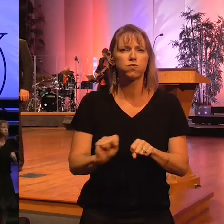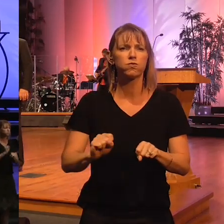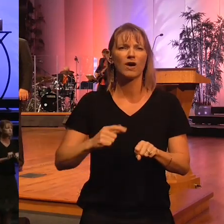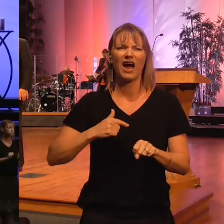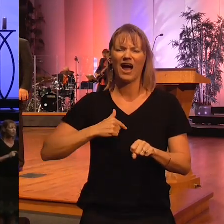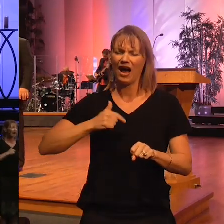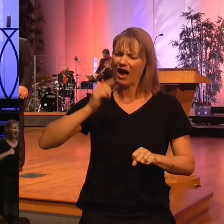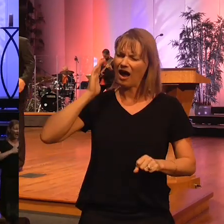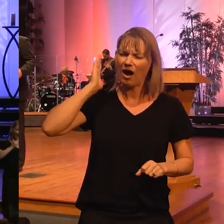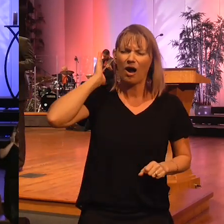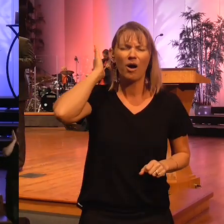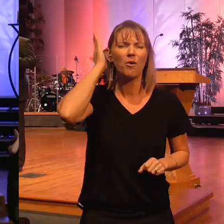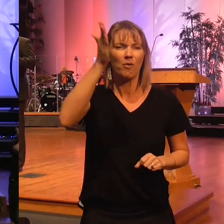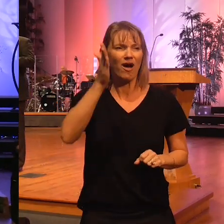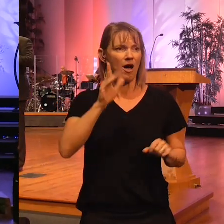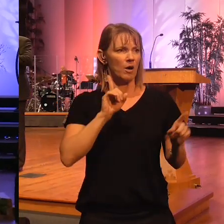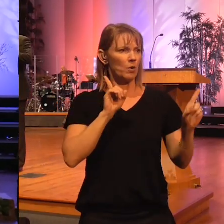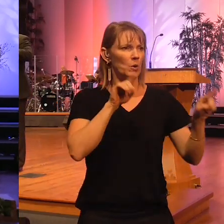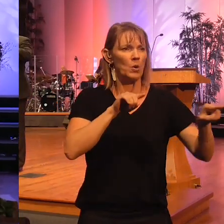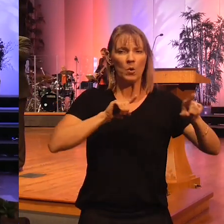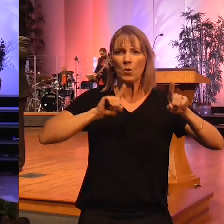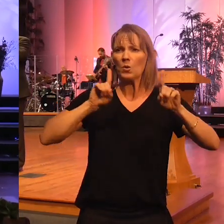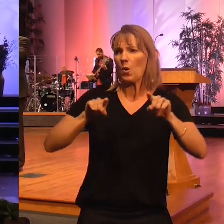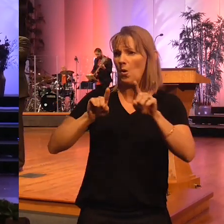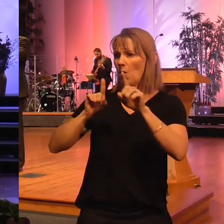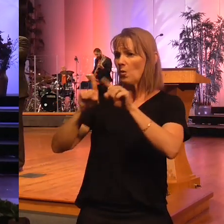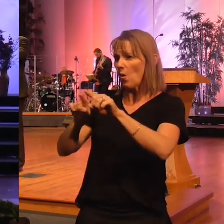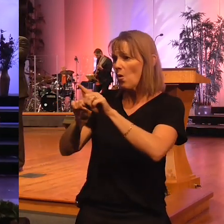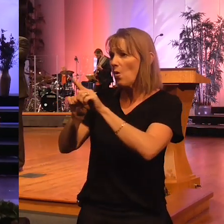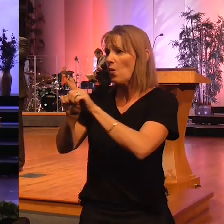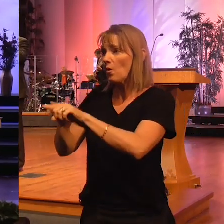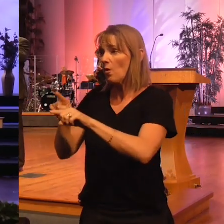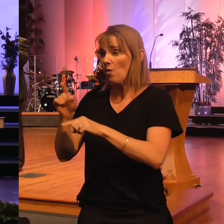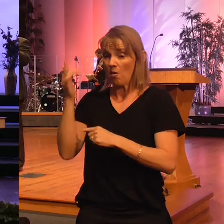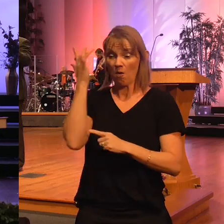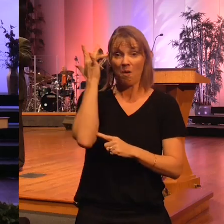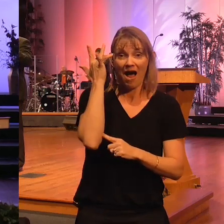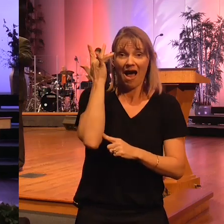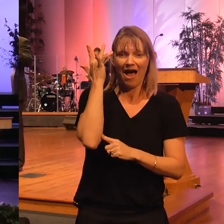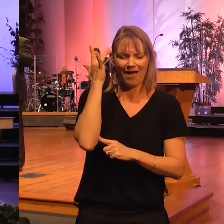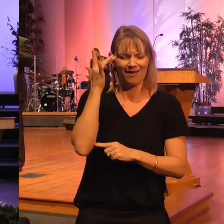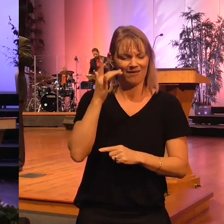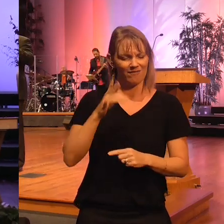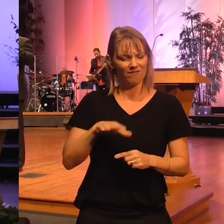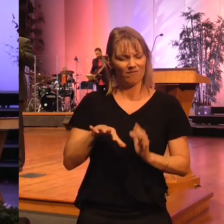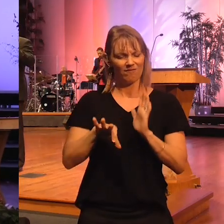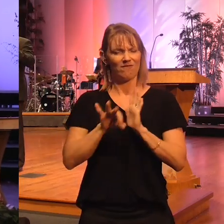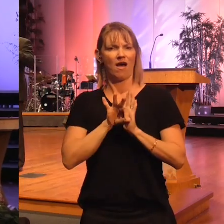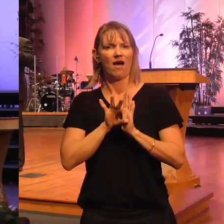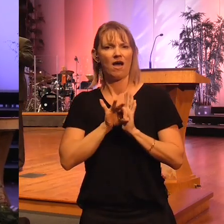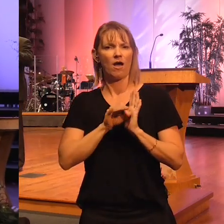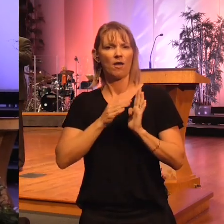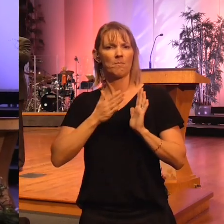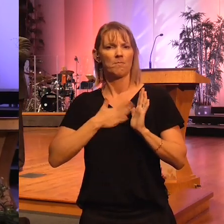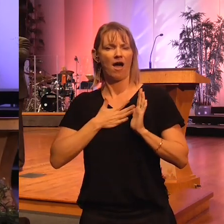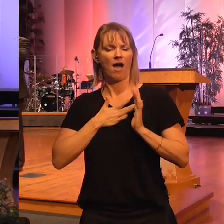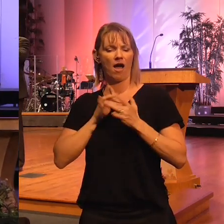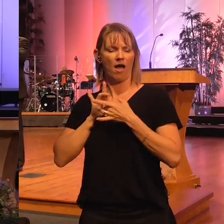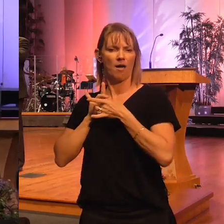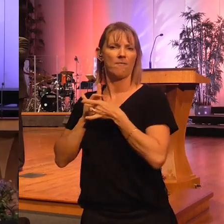would go most anywhere to find where I